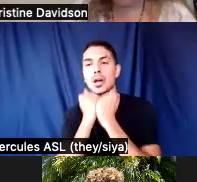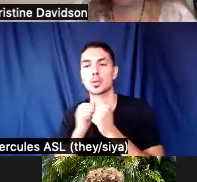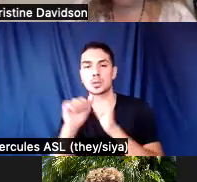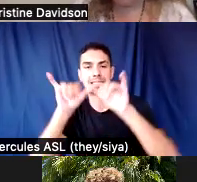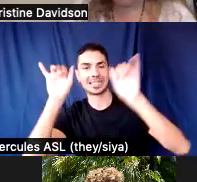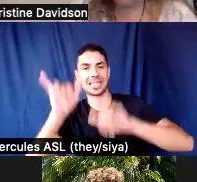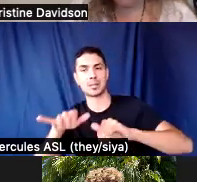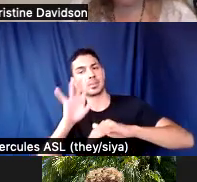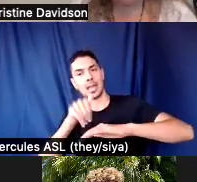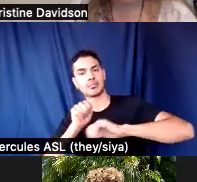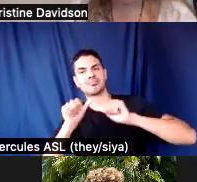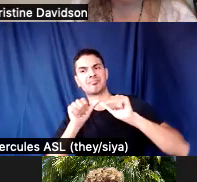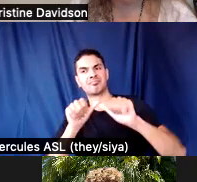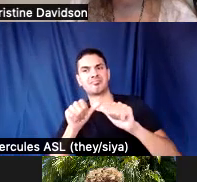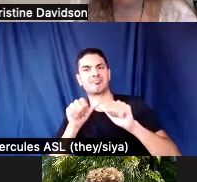that